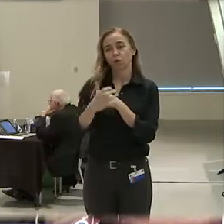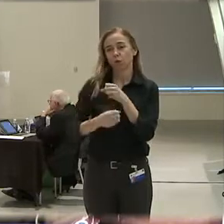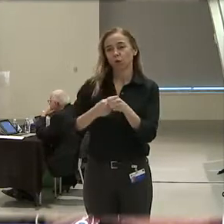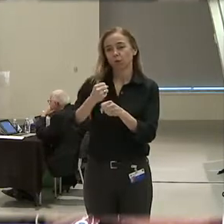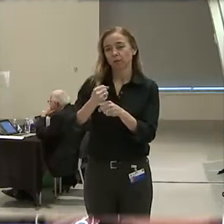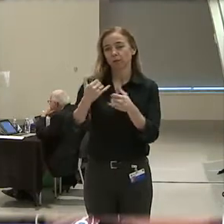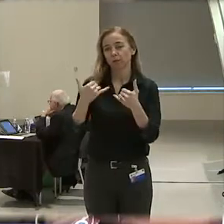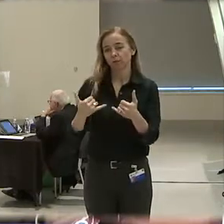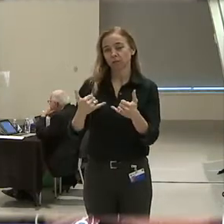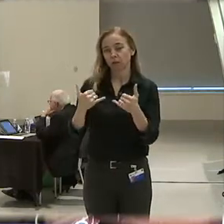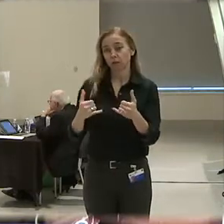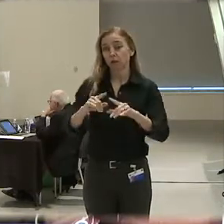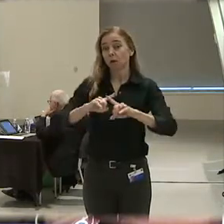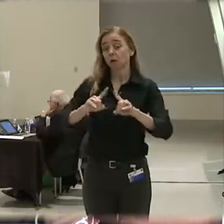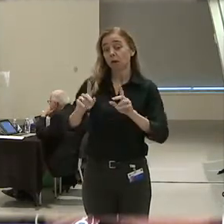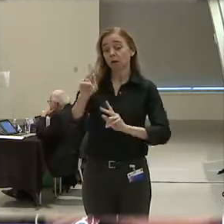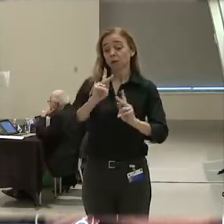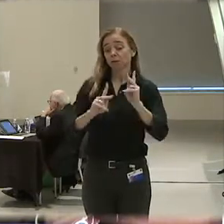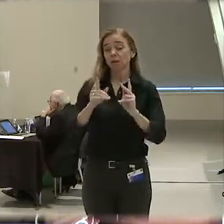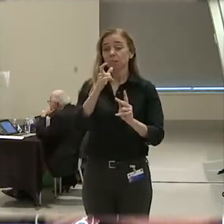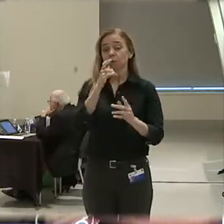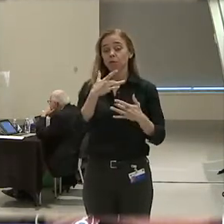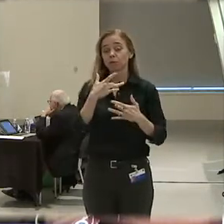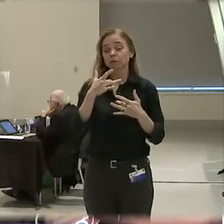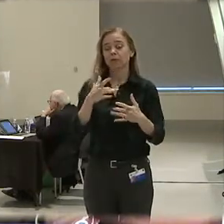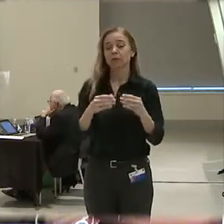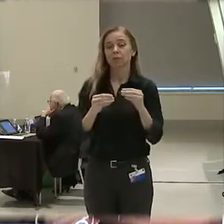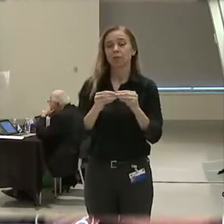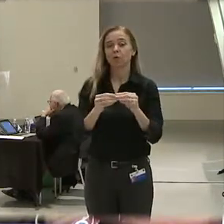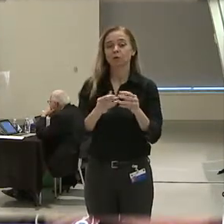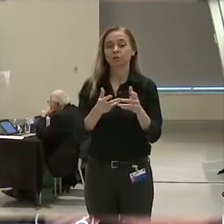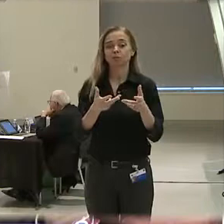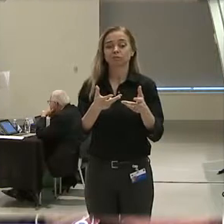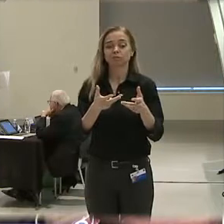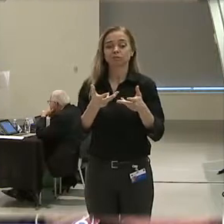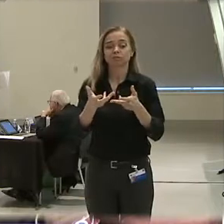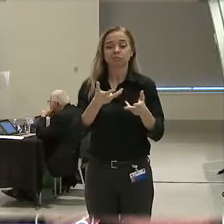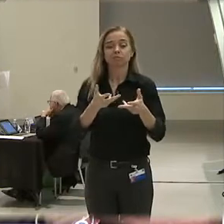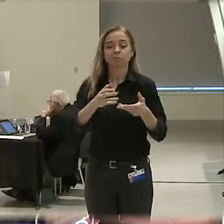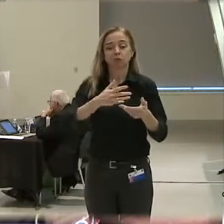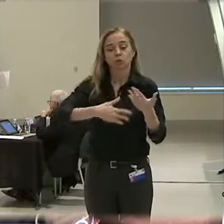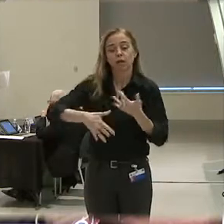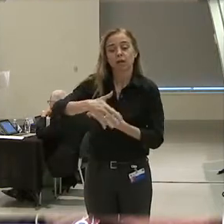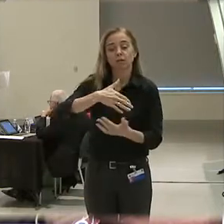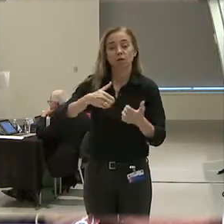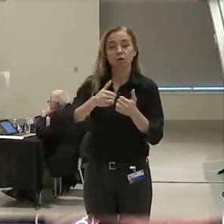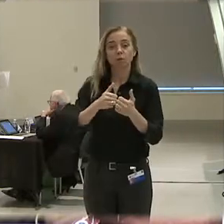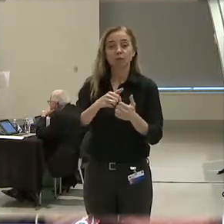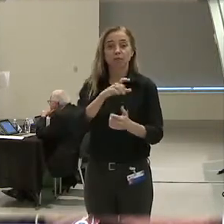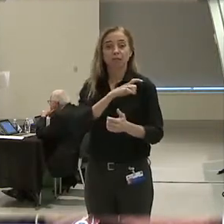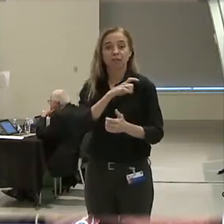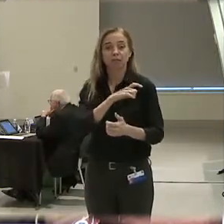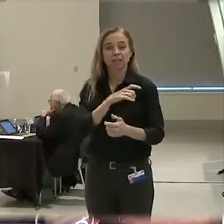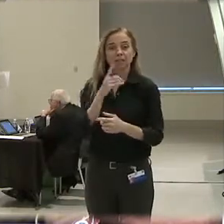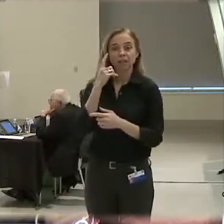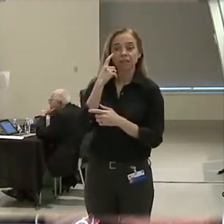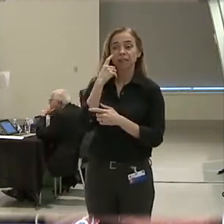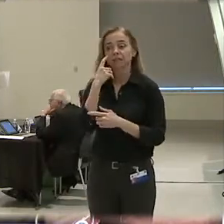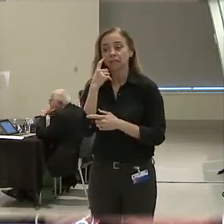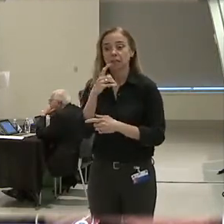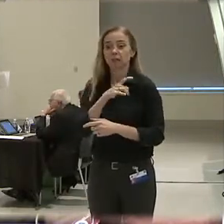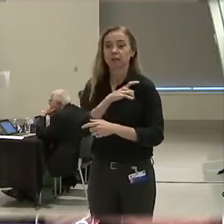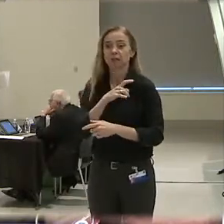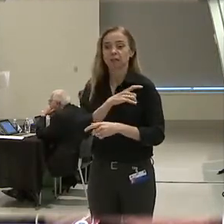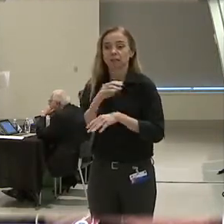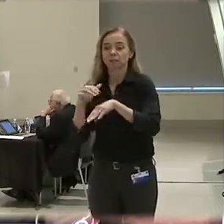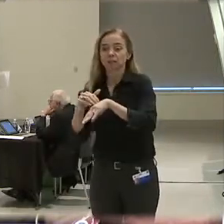people that have the most likely interaction with the police, people that live in high crime neighborhoods that see a lot of police because we deploy